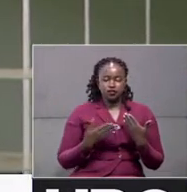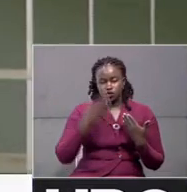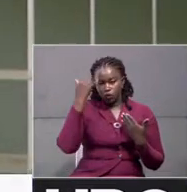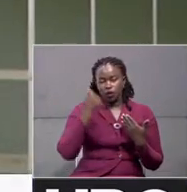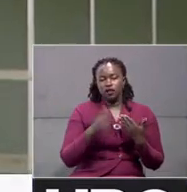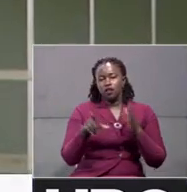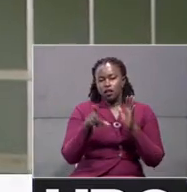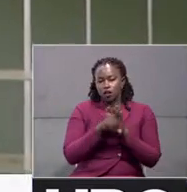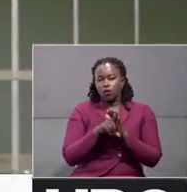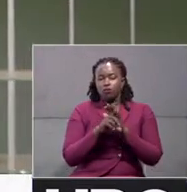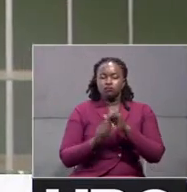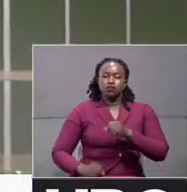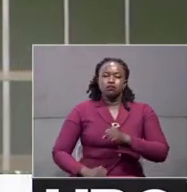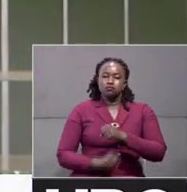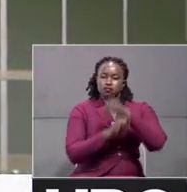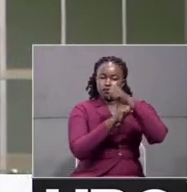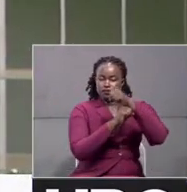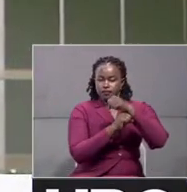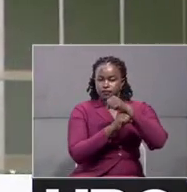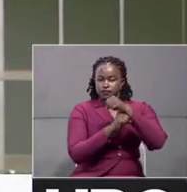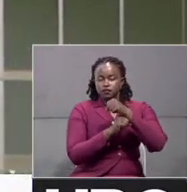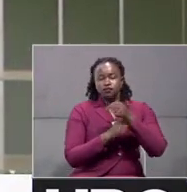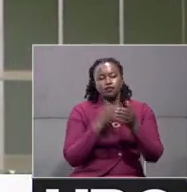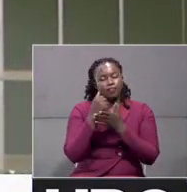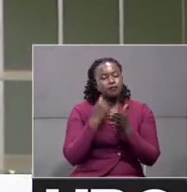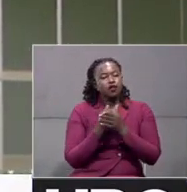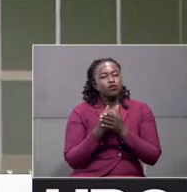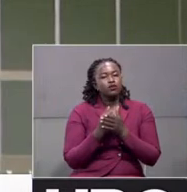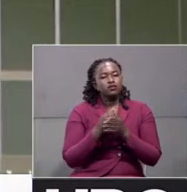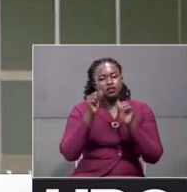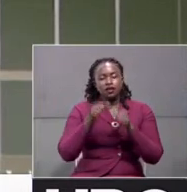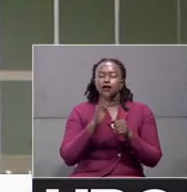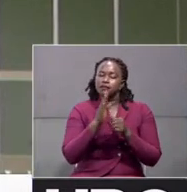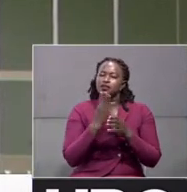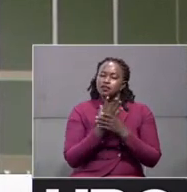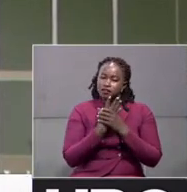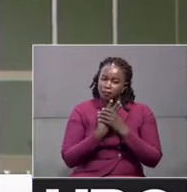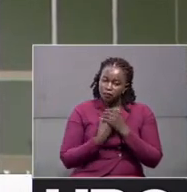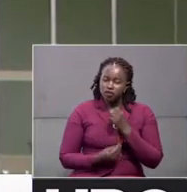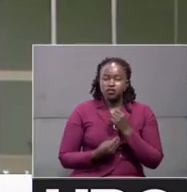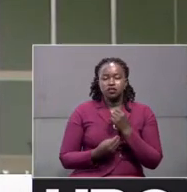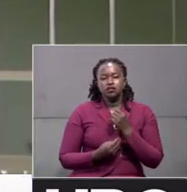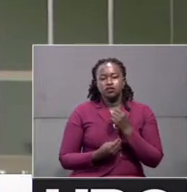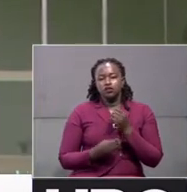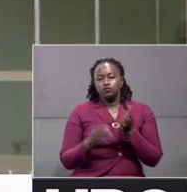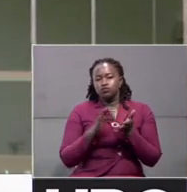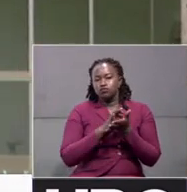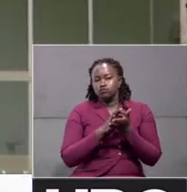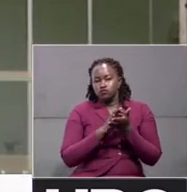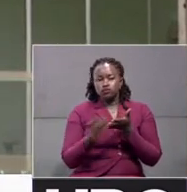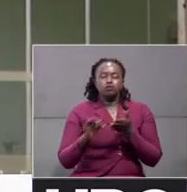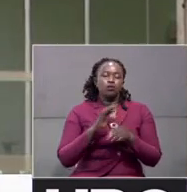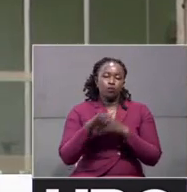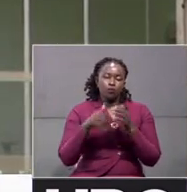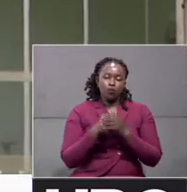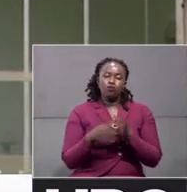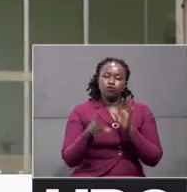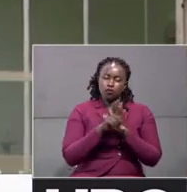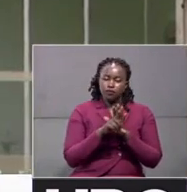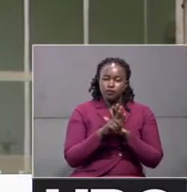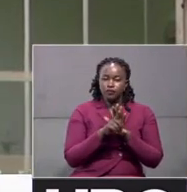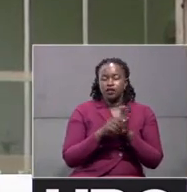has been upheld, because it would have been disappointing to nullify the whole law,